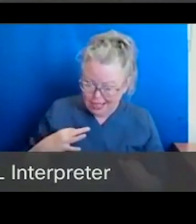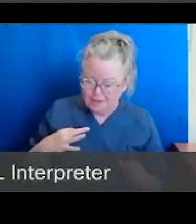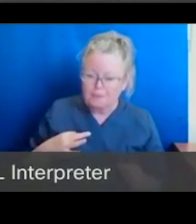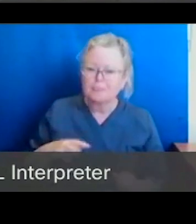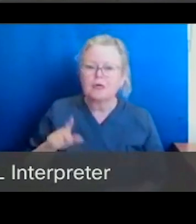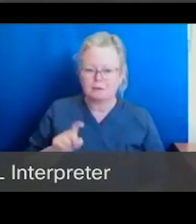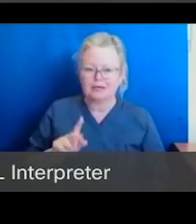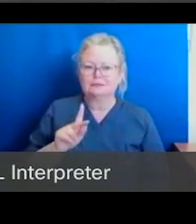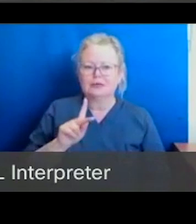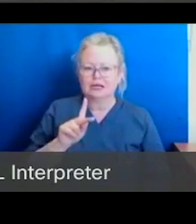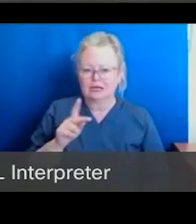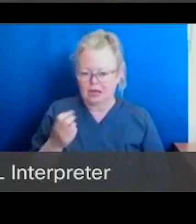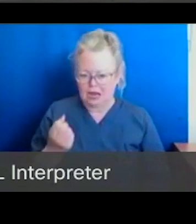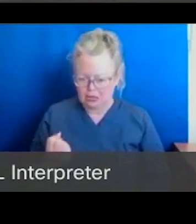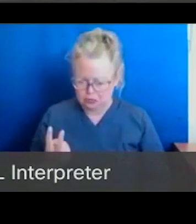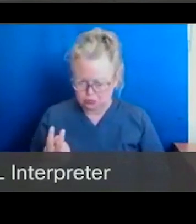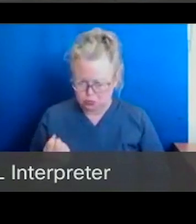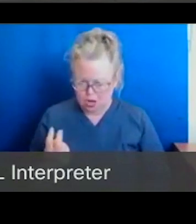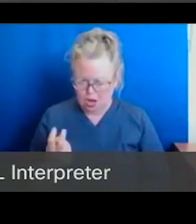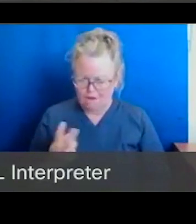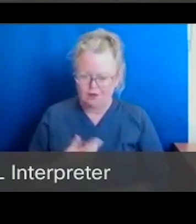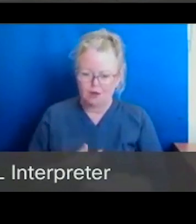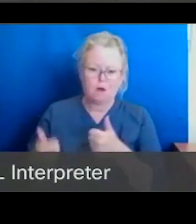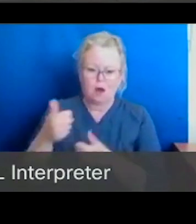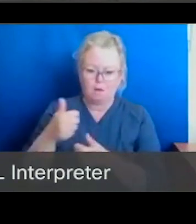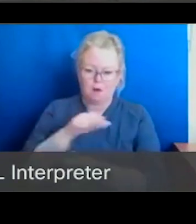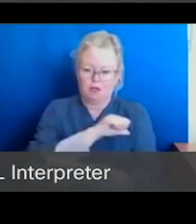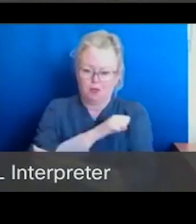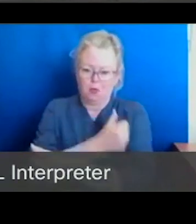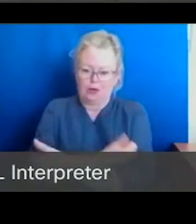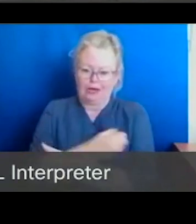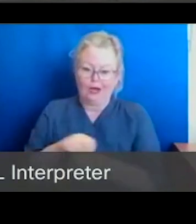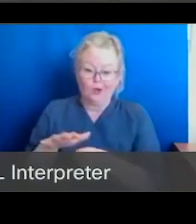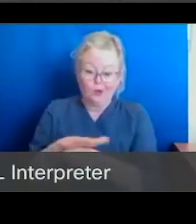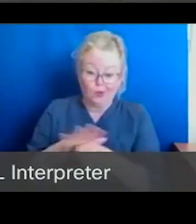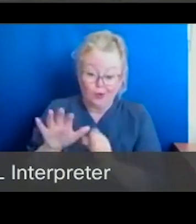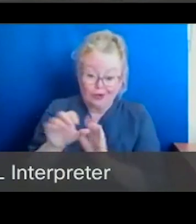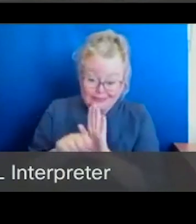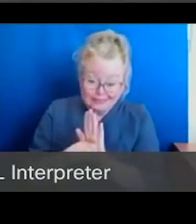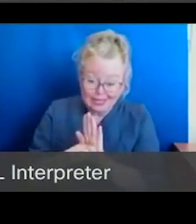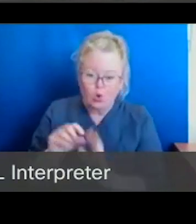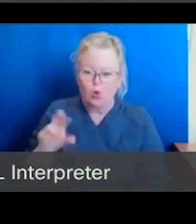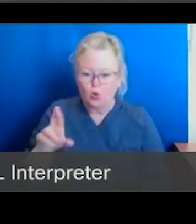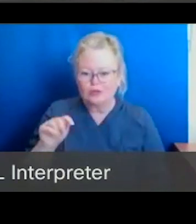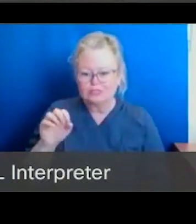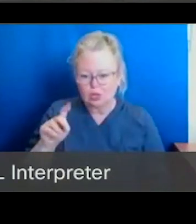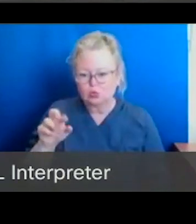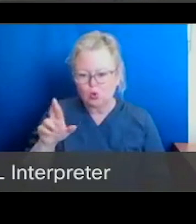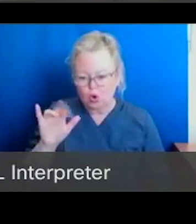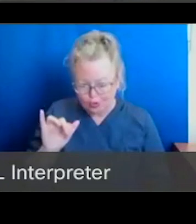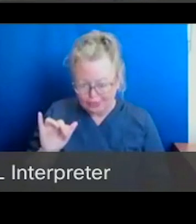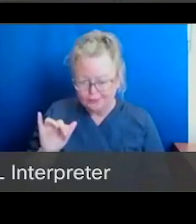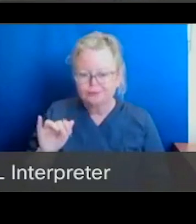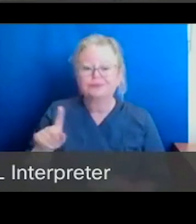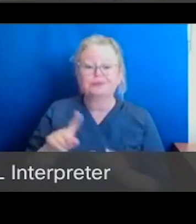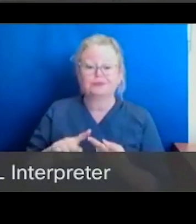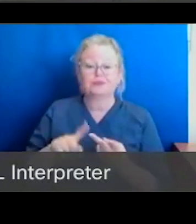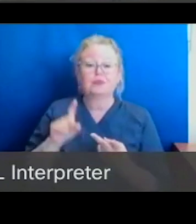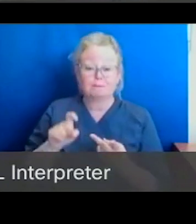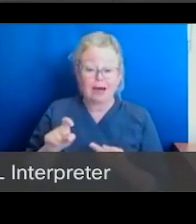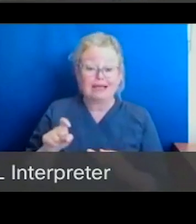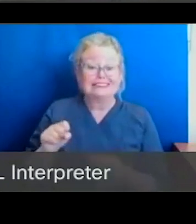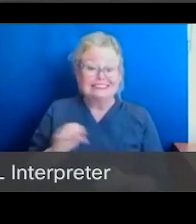K-12 authority in your state or territory. And you must also be on behalf of